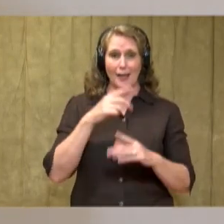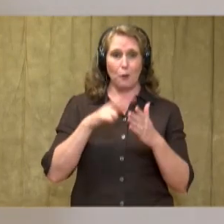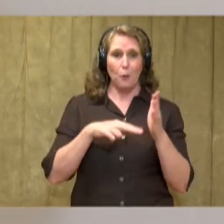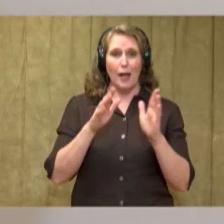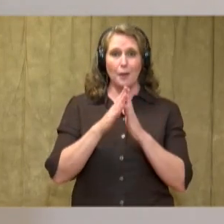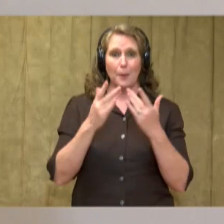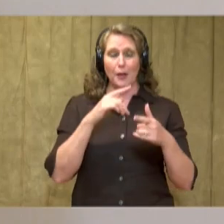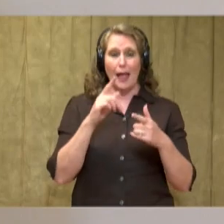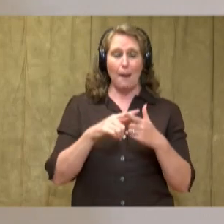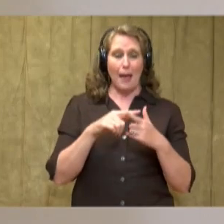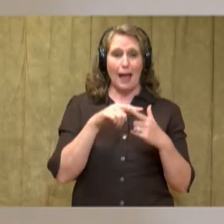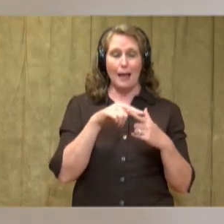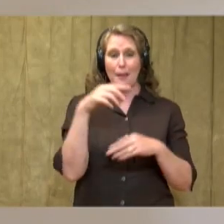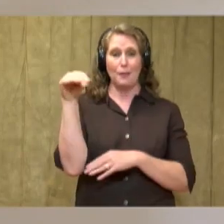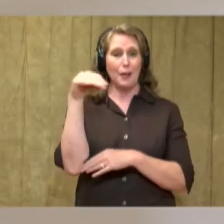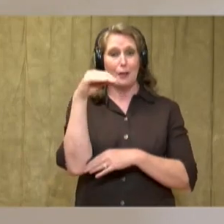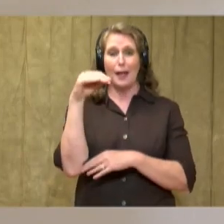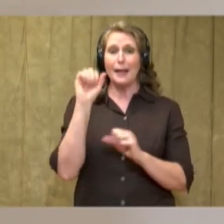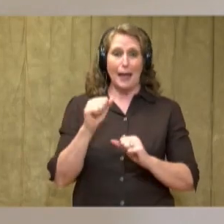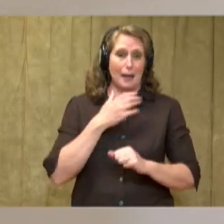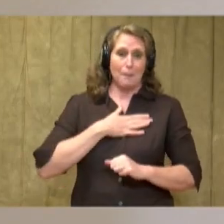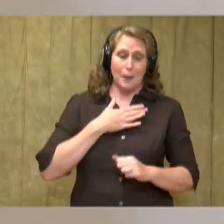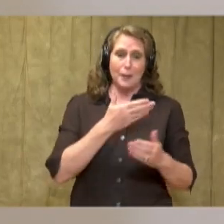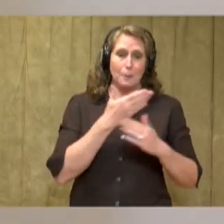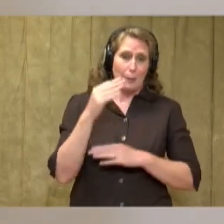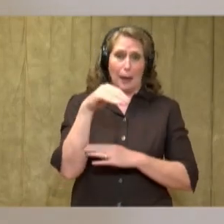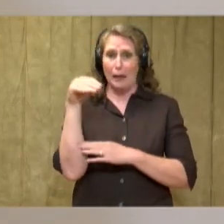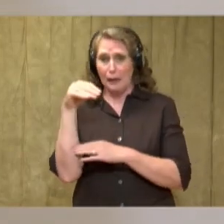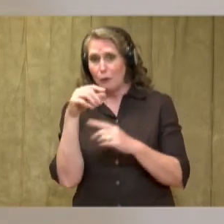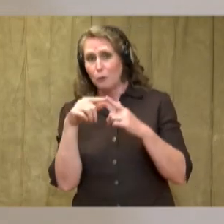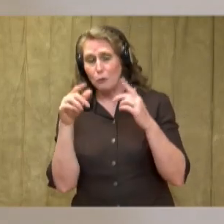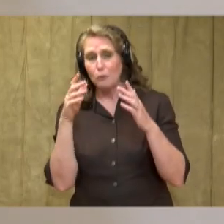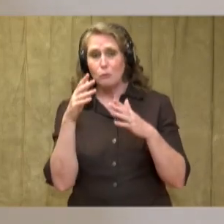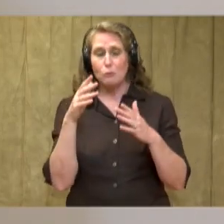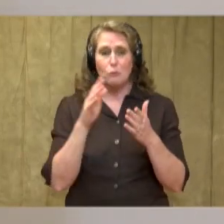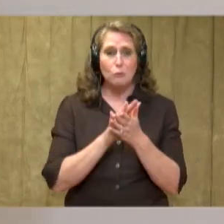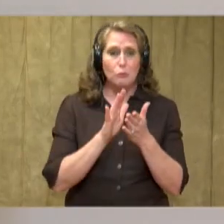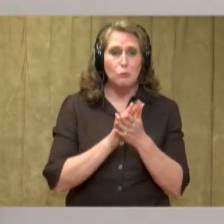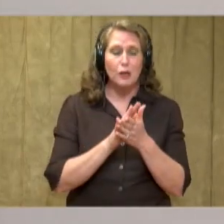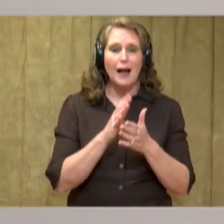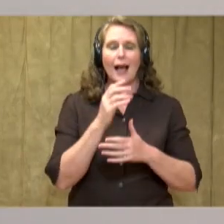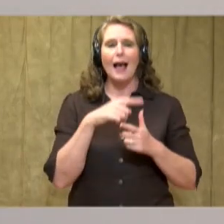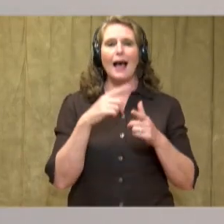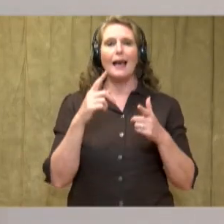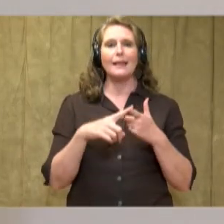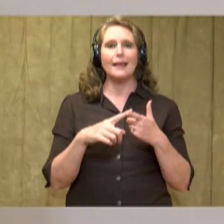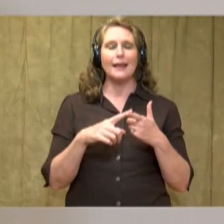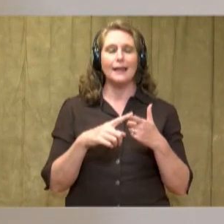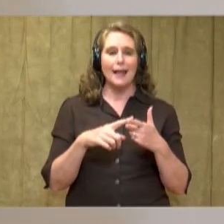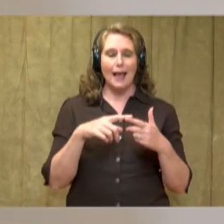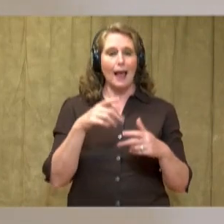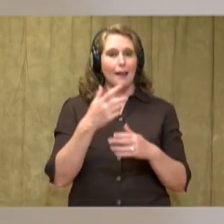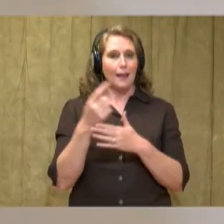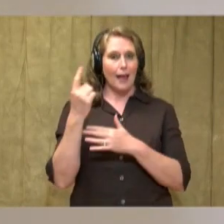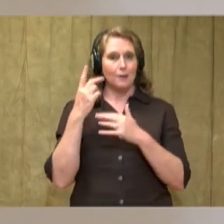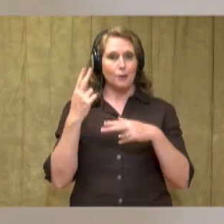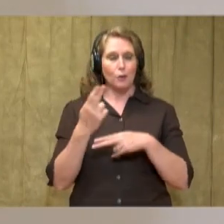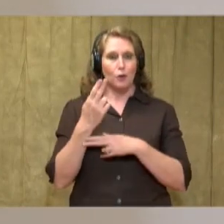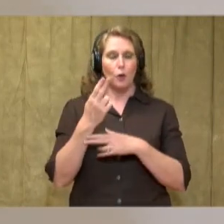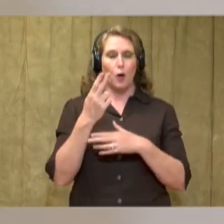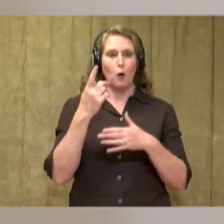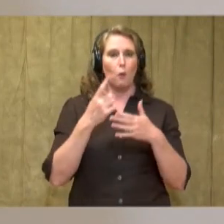the pterodactyl. Can I please bring my pterodactyl to school? We read that one. And then last week on Thursday, we read